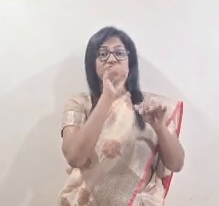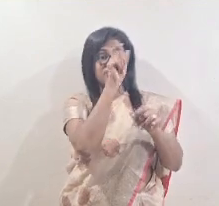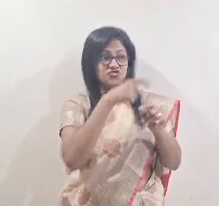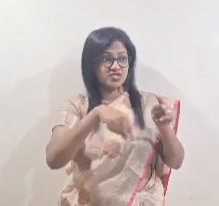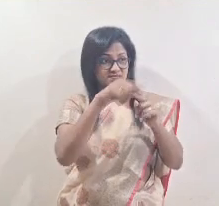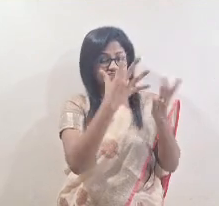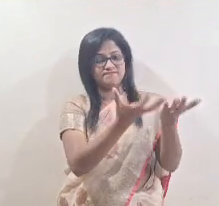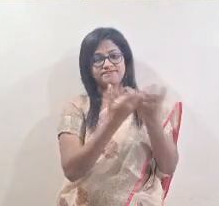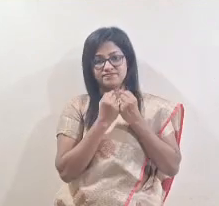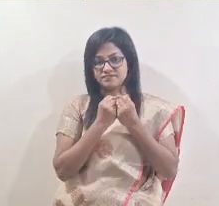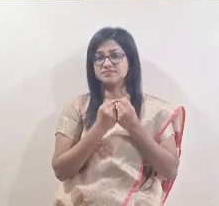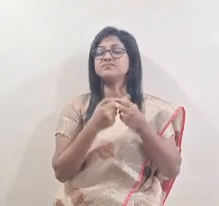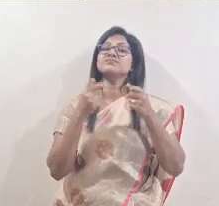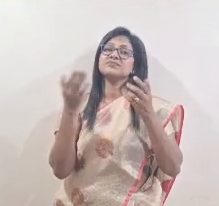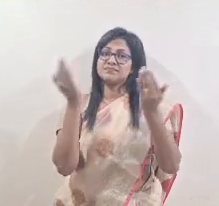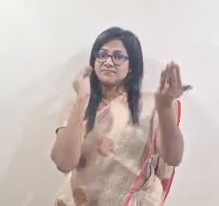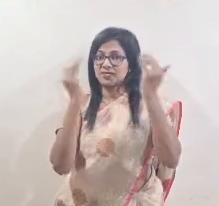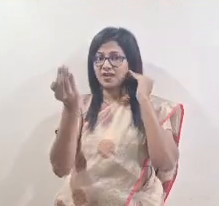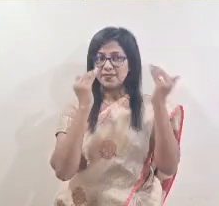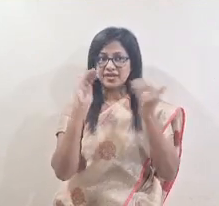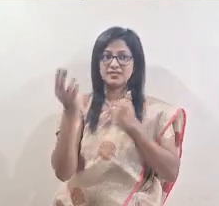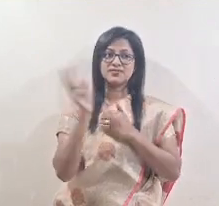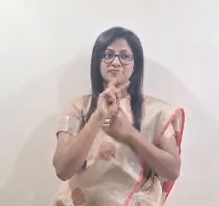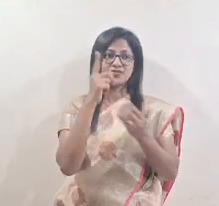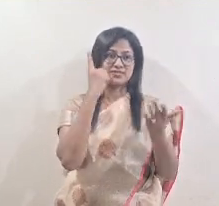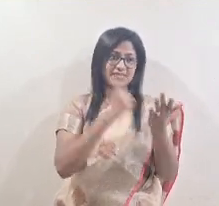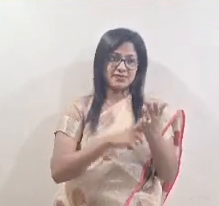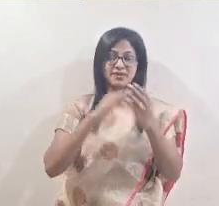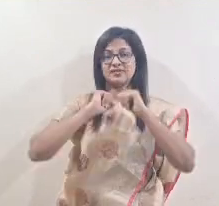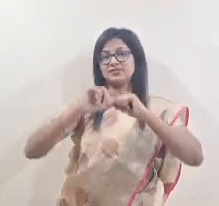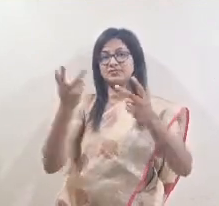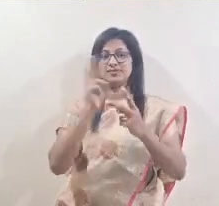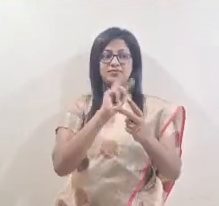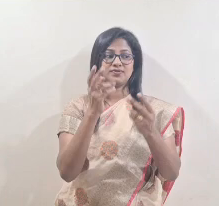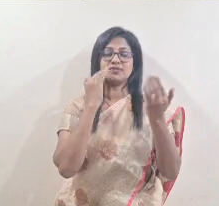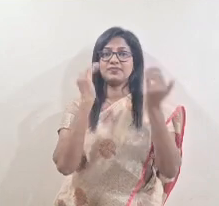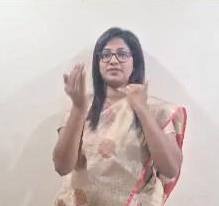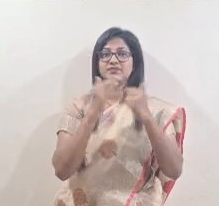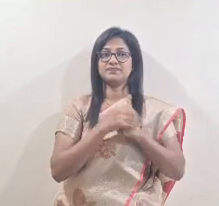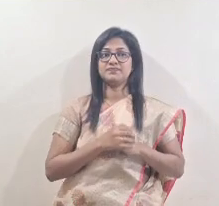there. So and then I did a comparison between the demand and supply.